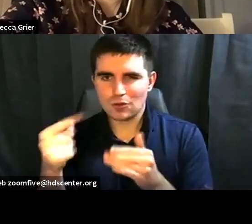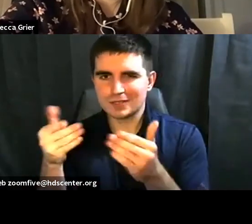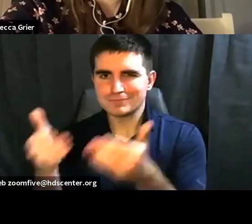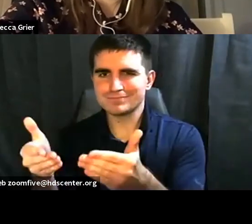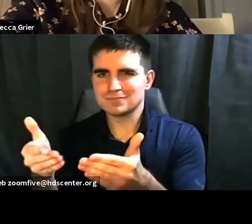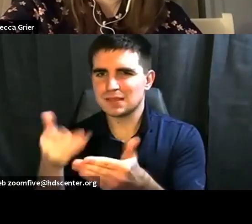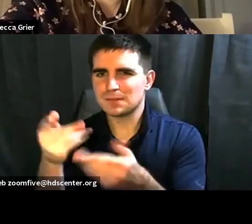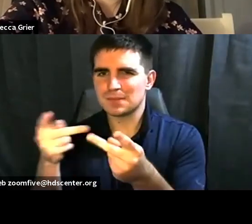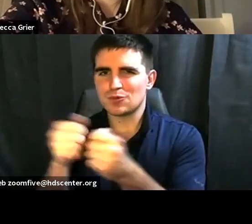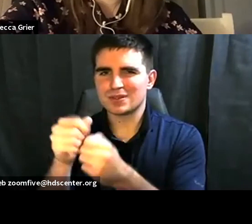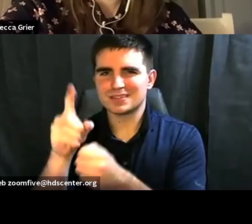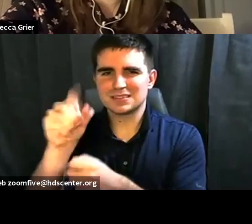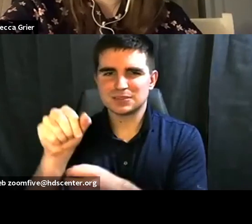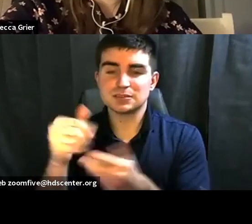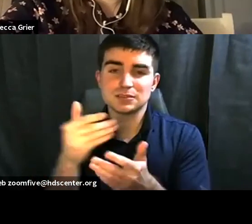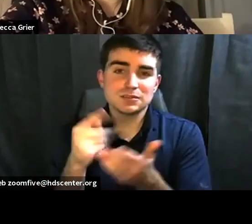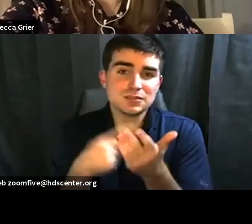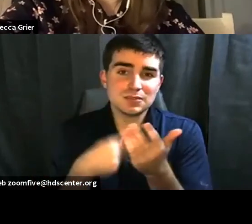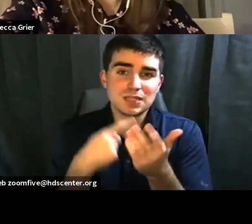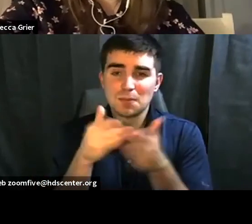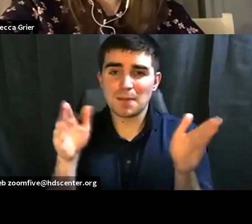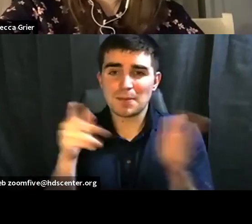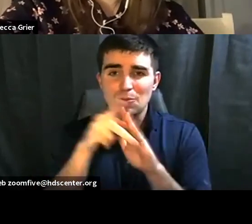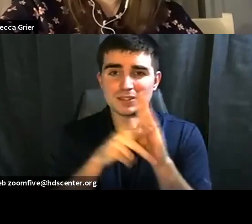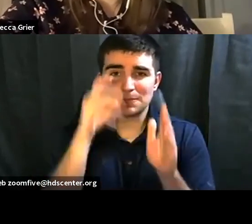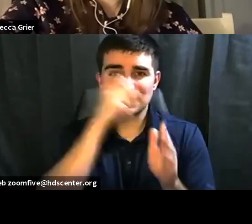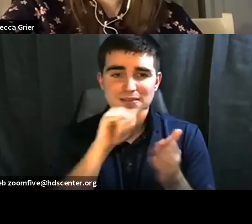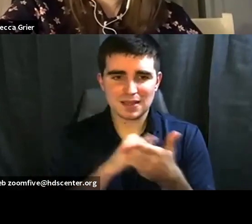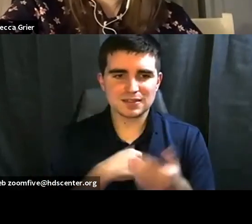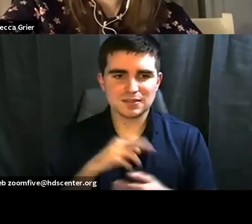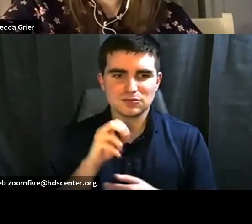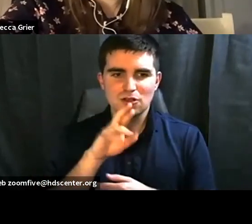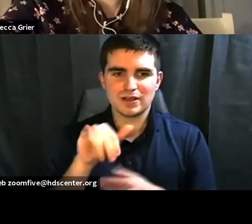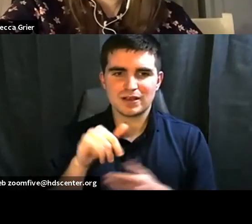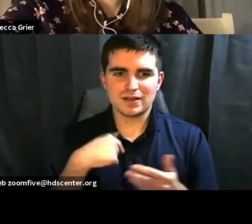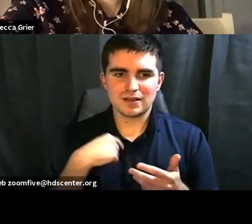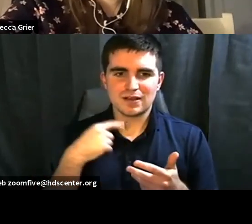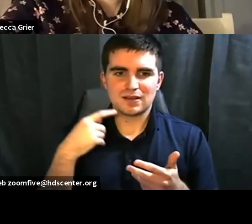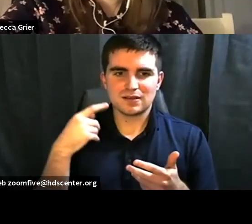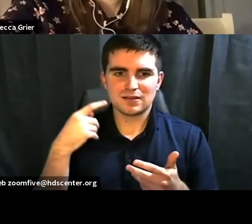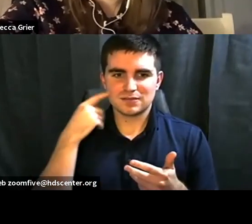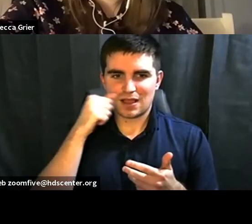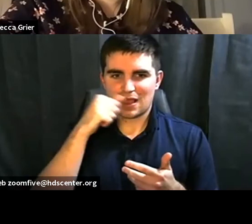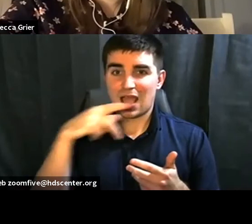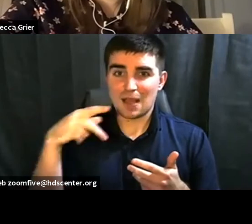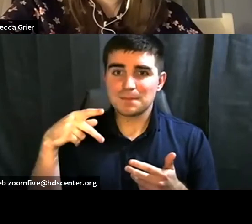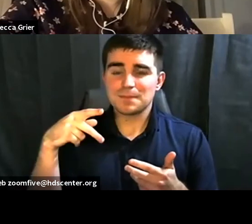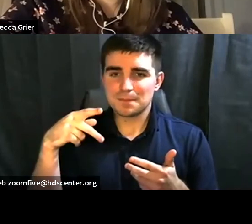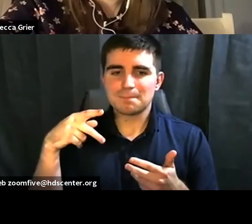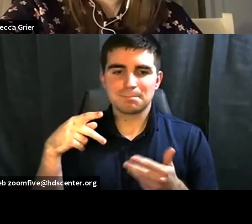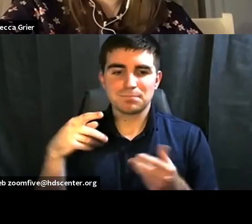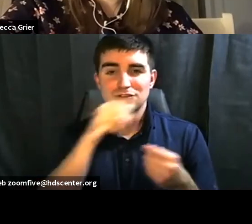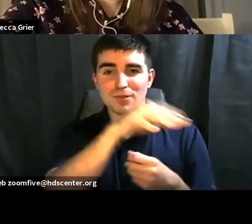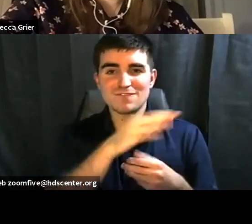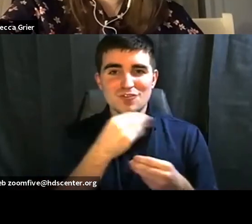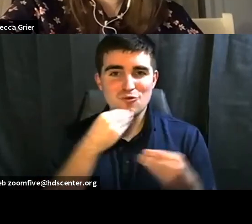people sometimes miss that. So I'd say the killer app is actually drops your groceries off and takes your kids to soccer